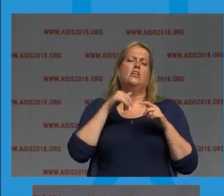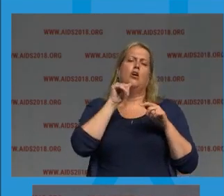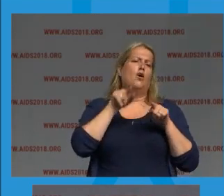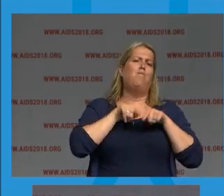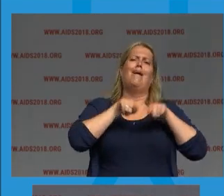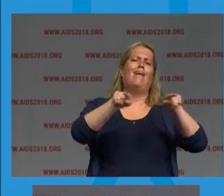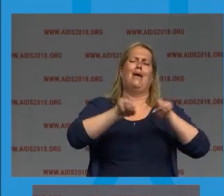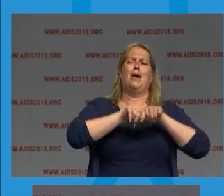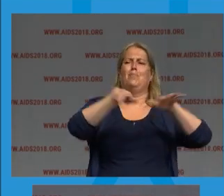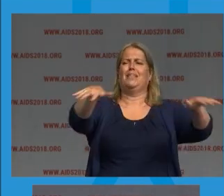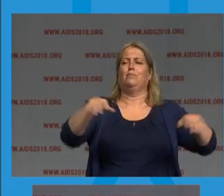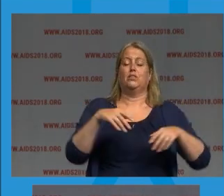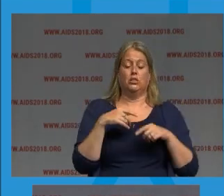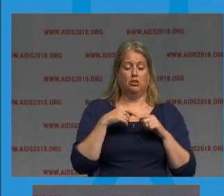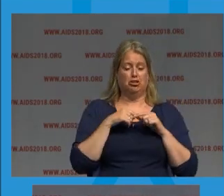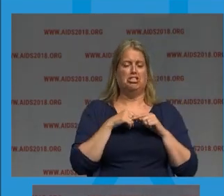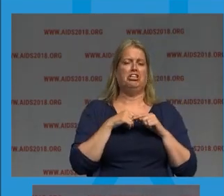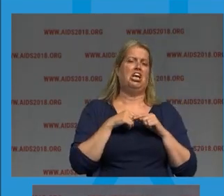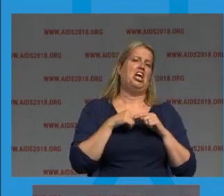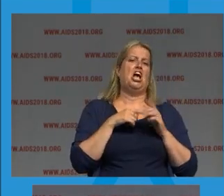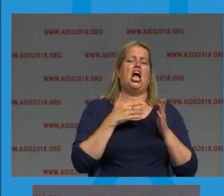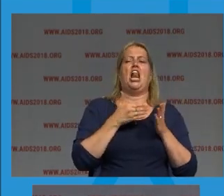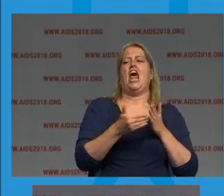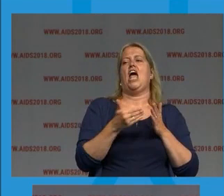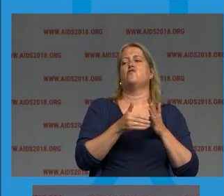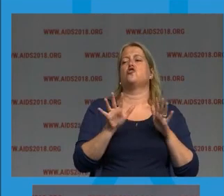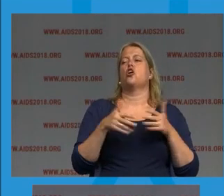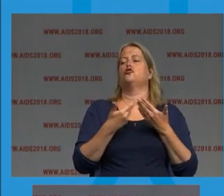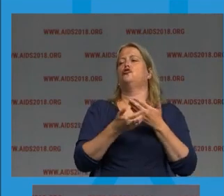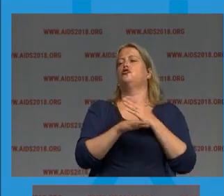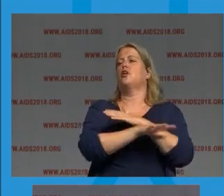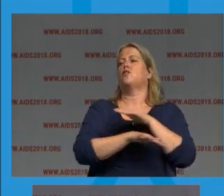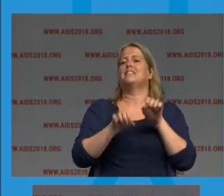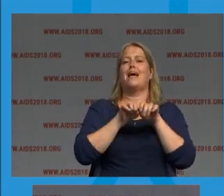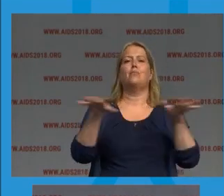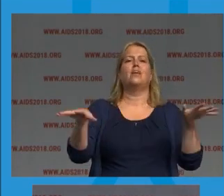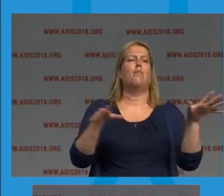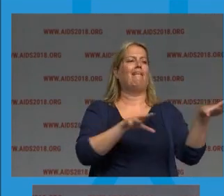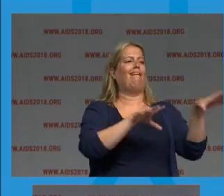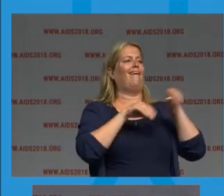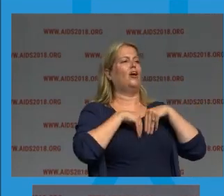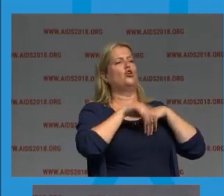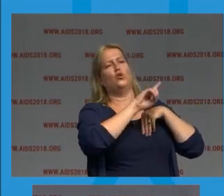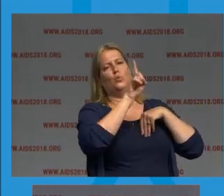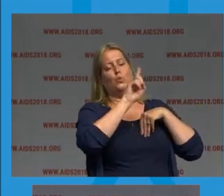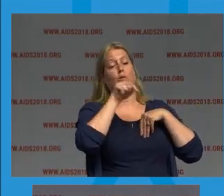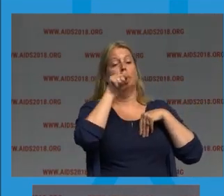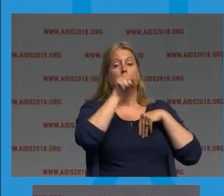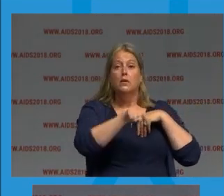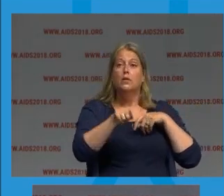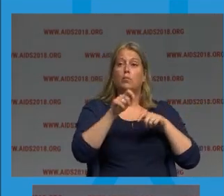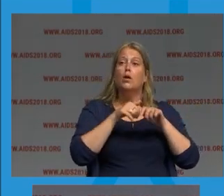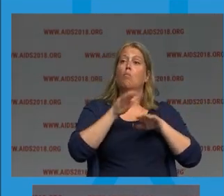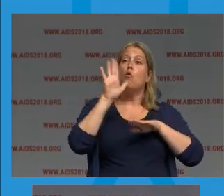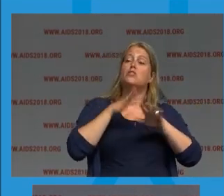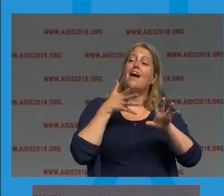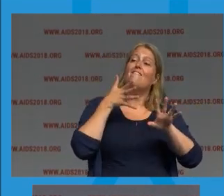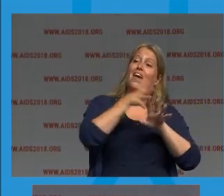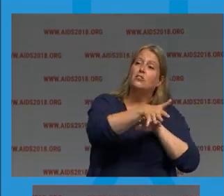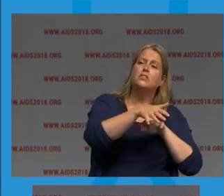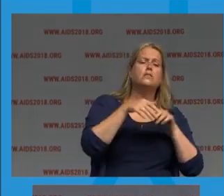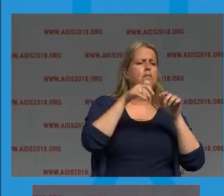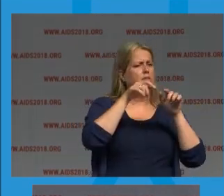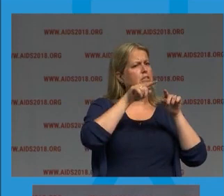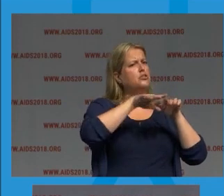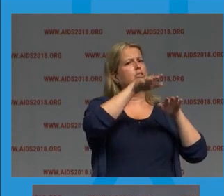epidemics, and that we shouldn't use the language of generalized epidemic to forget the needs of those most affected. And that most of these infections really are downstream